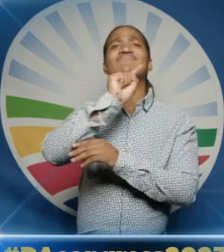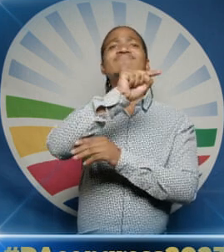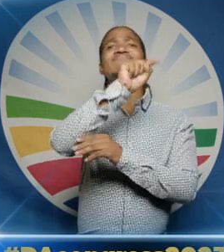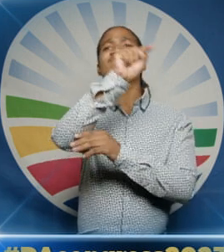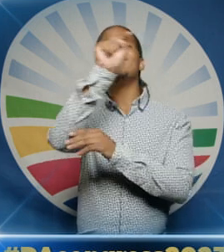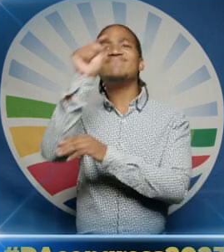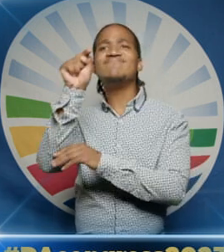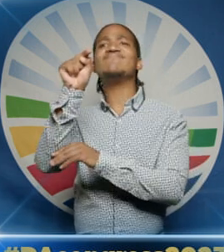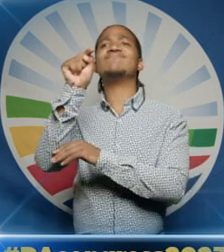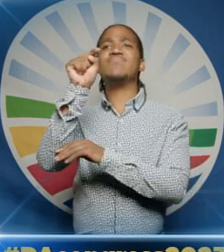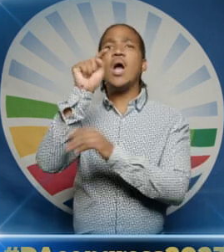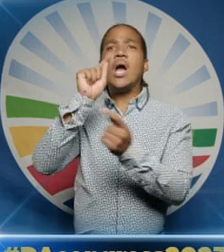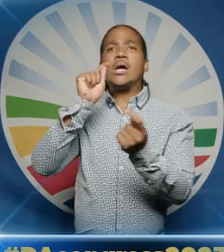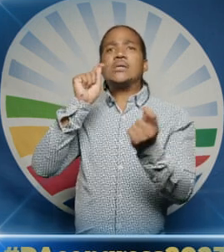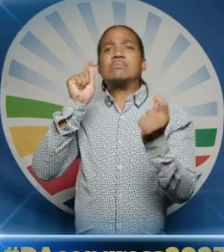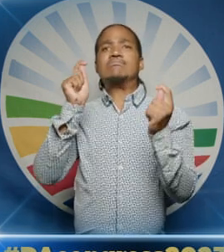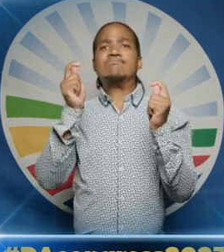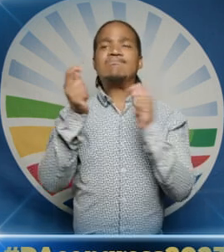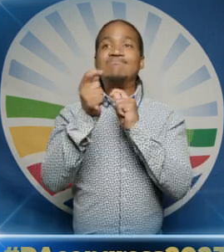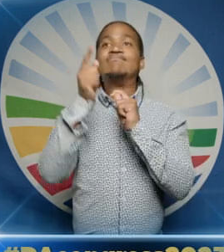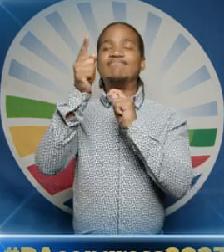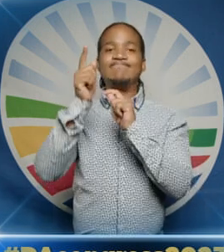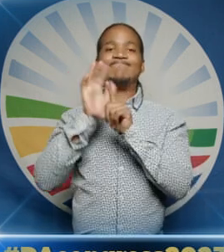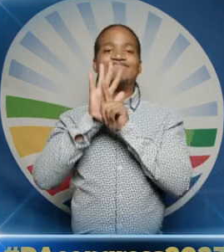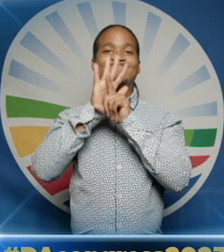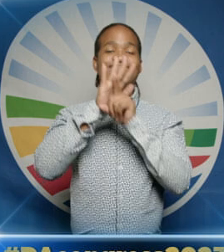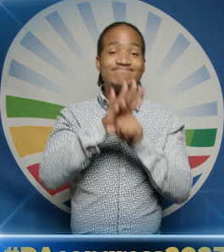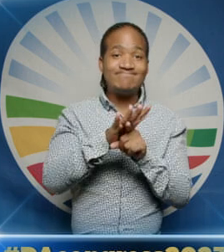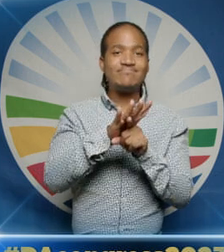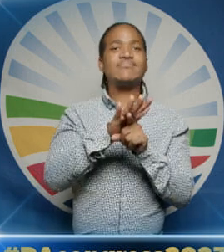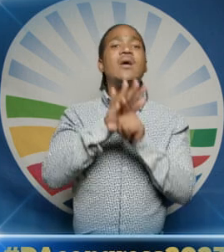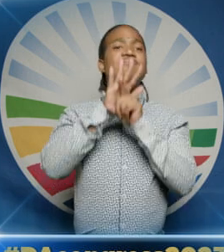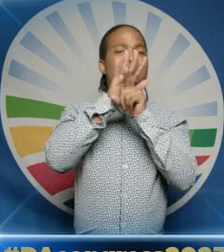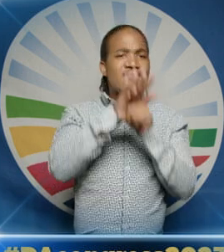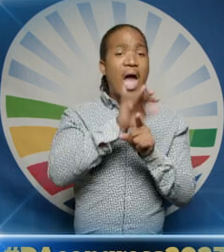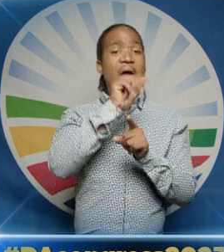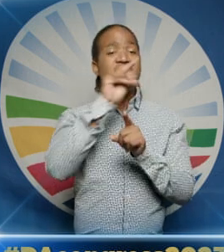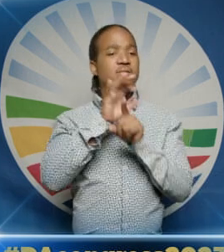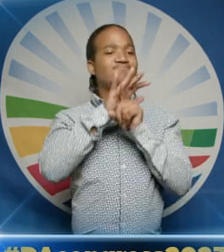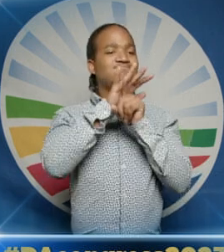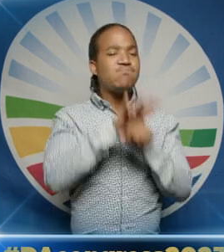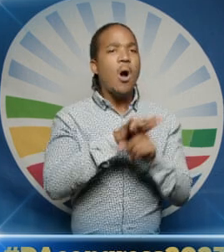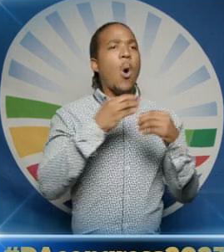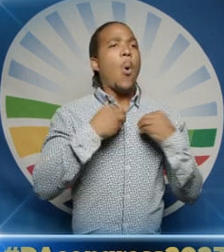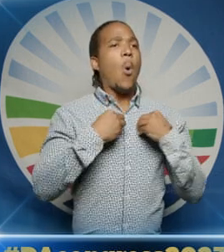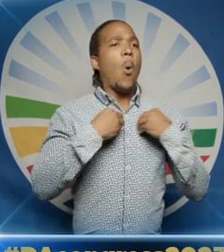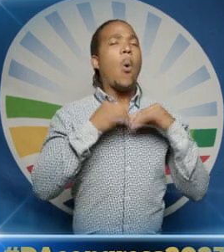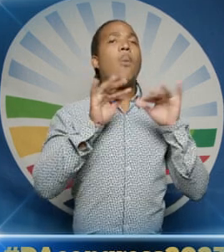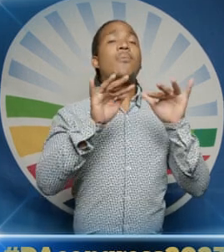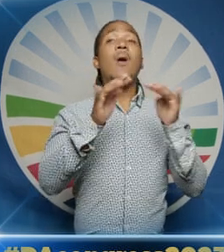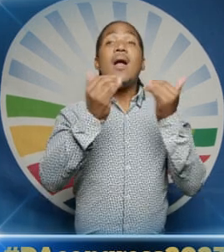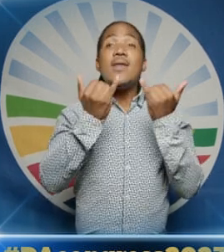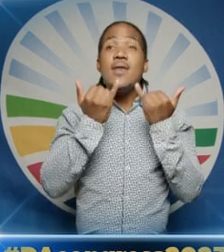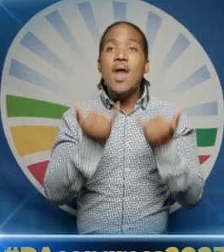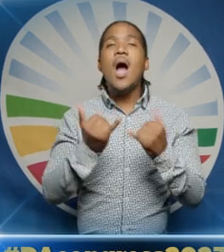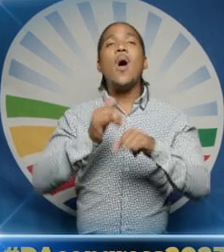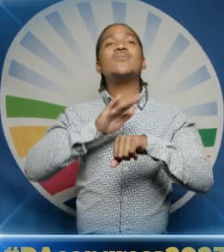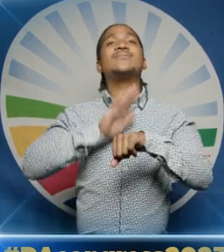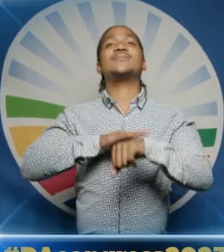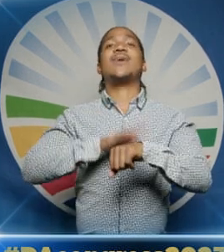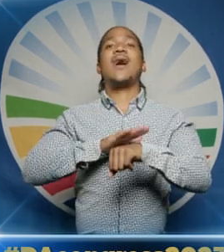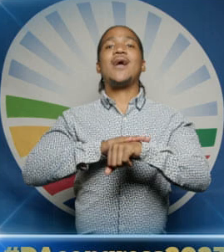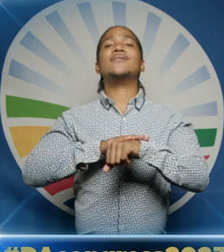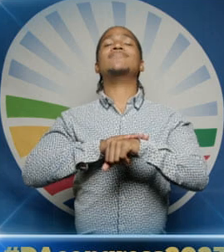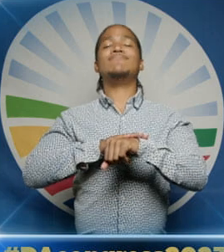has turned into the oppressor of its own people. It is about time that we